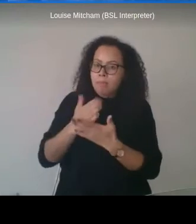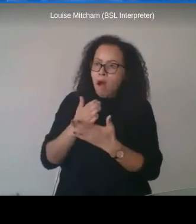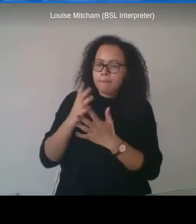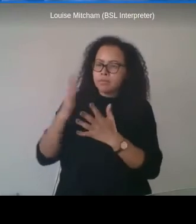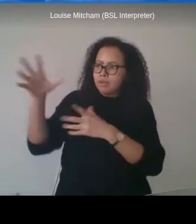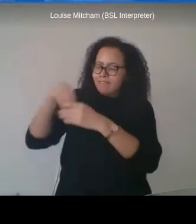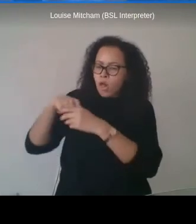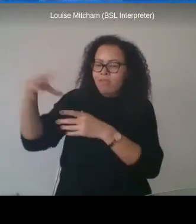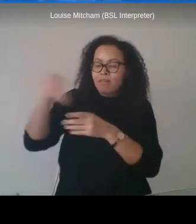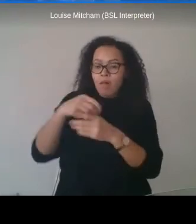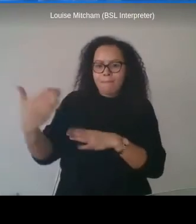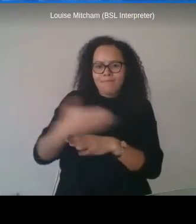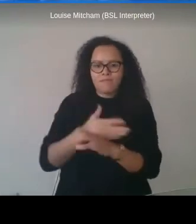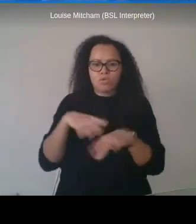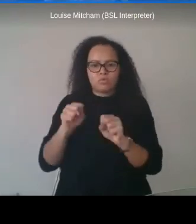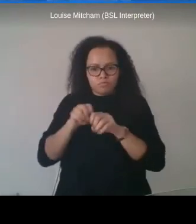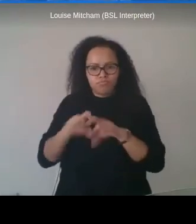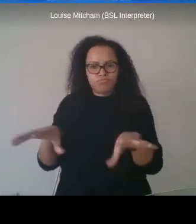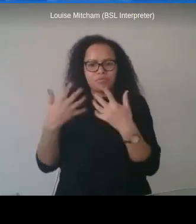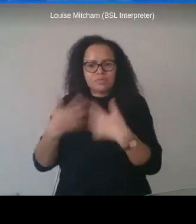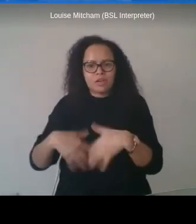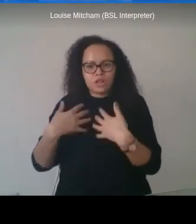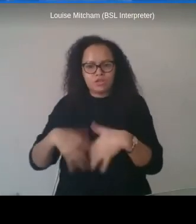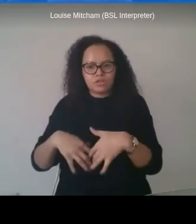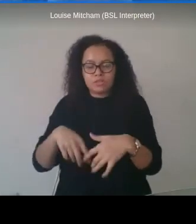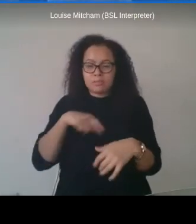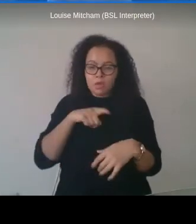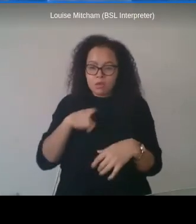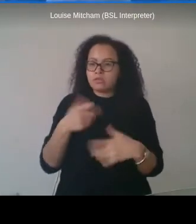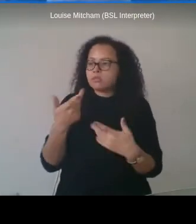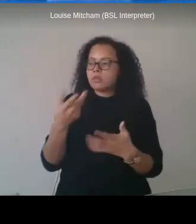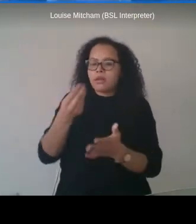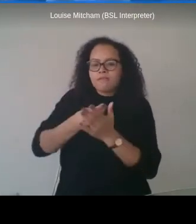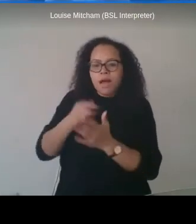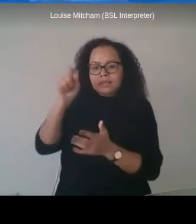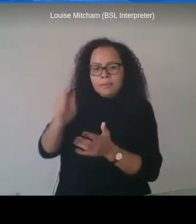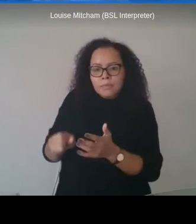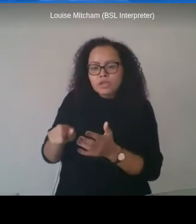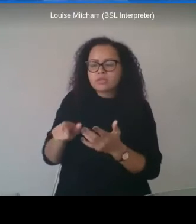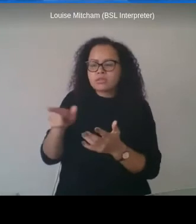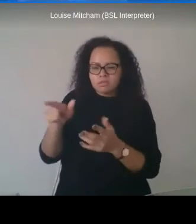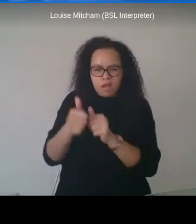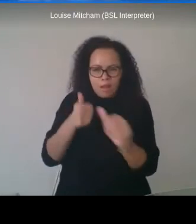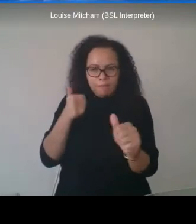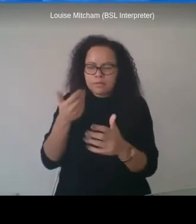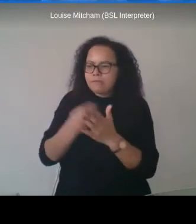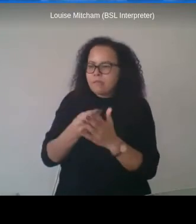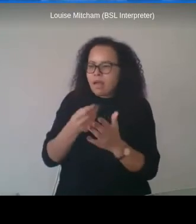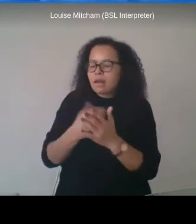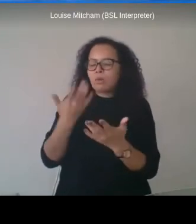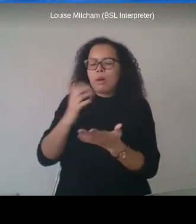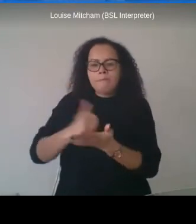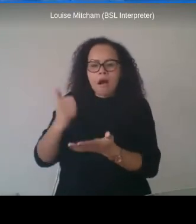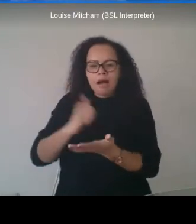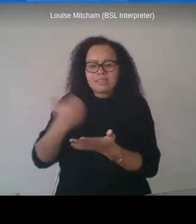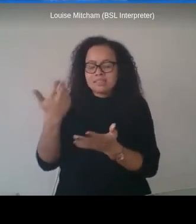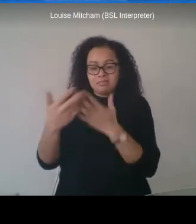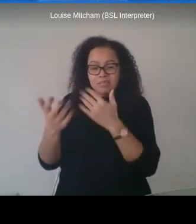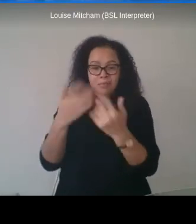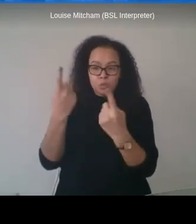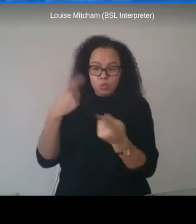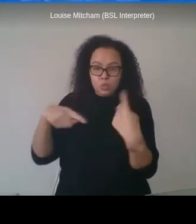because your finance or the person within your company who's doing finance or marketing, whether that be someone else or whether that just